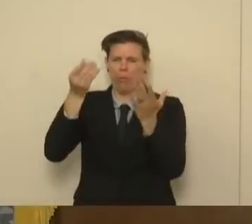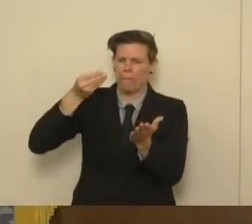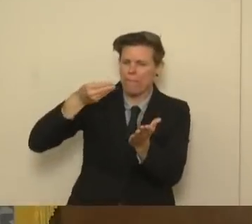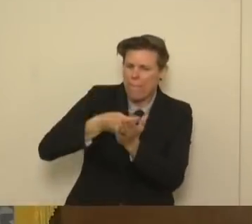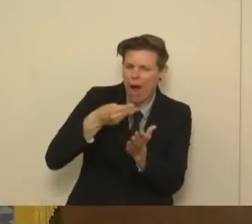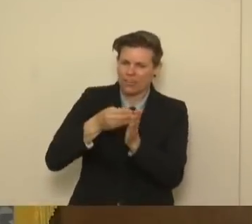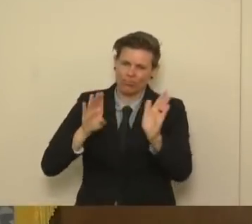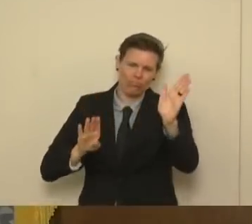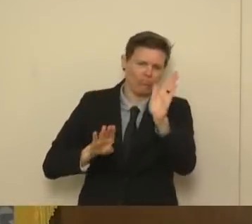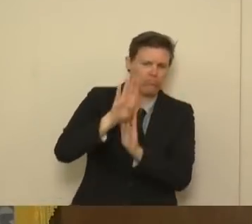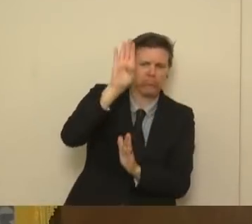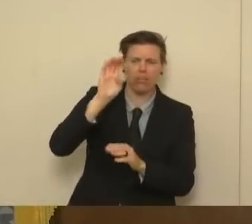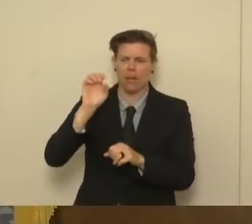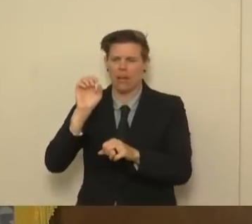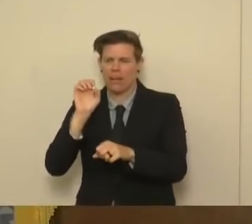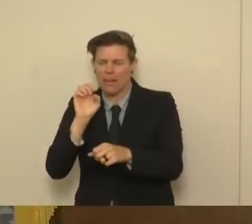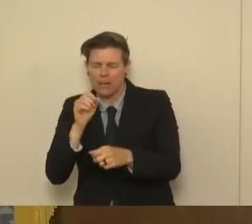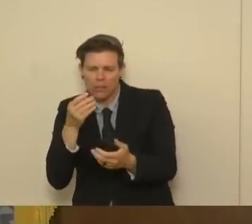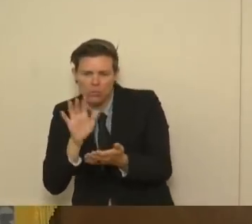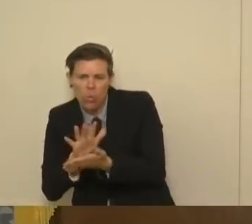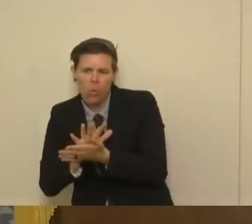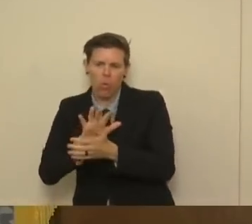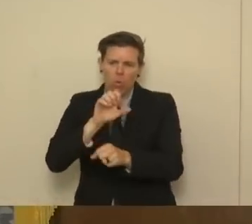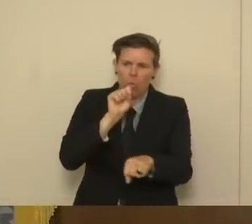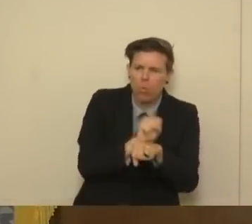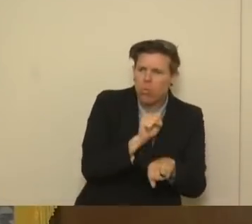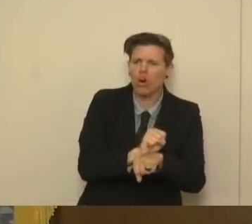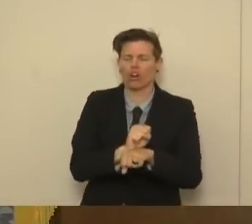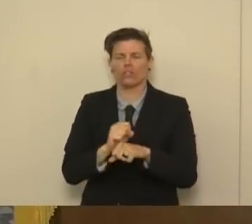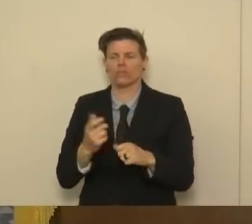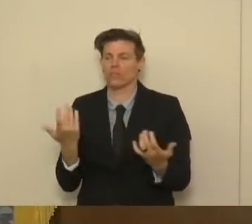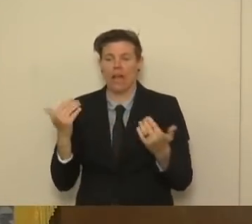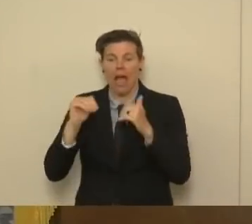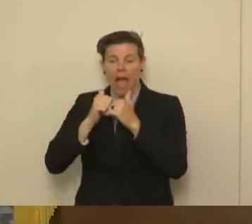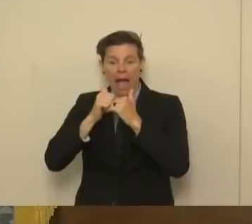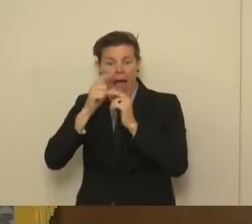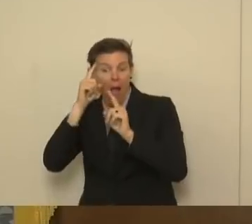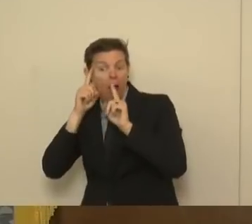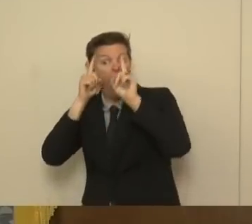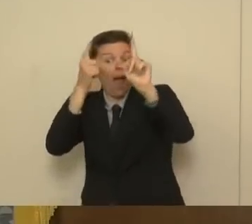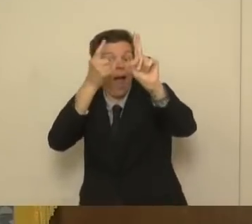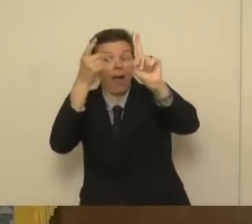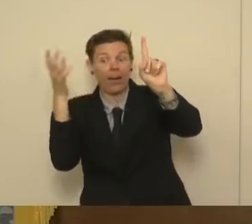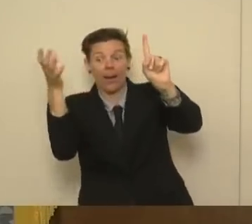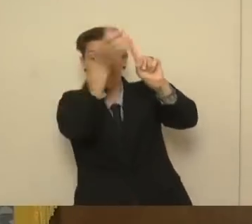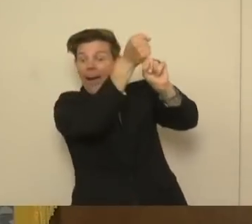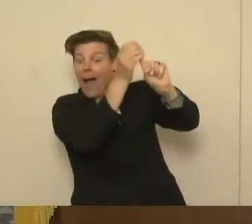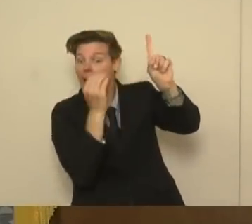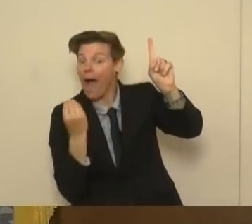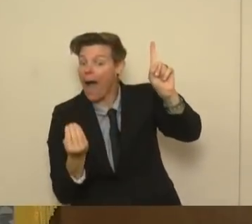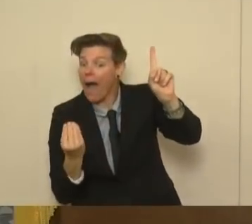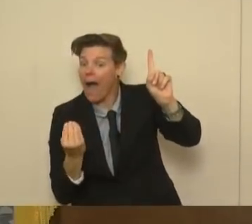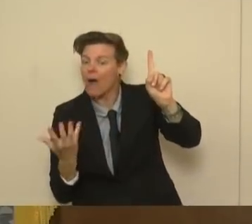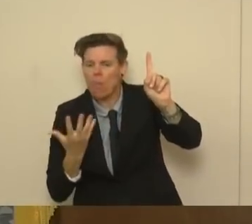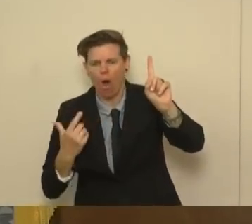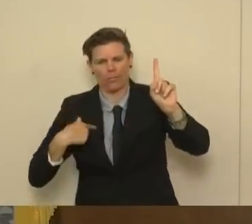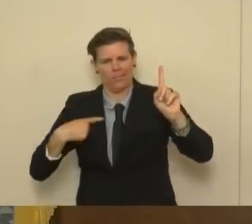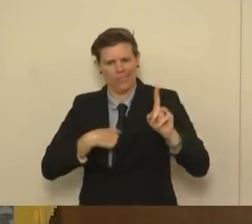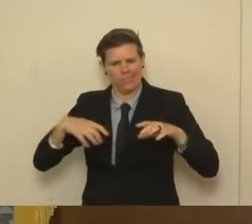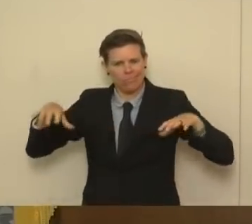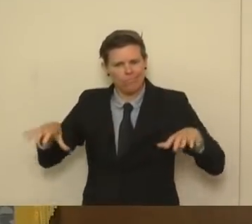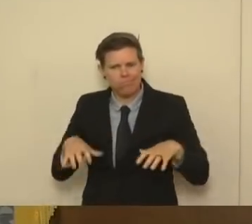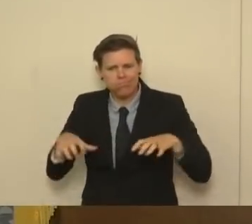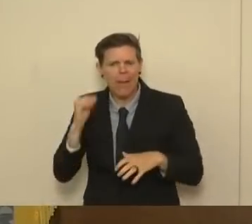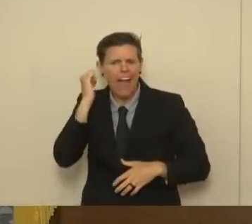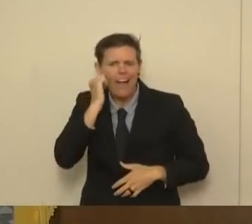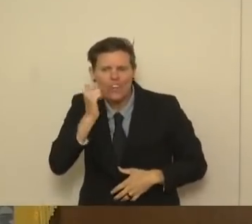on largely our own behaviors. So there's no reason not to get to 60. And New Mexico, with 48 days